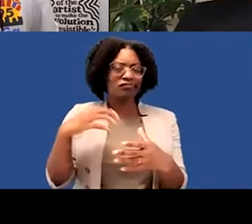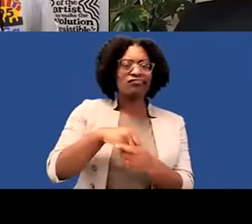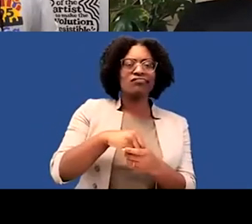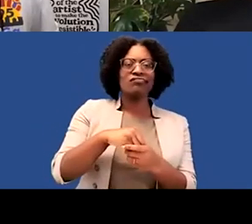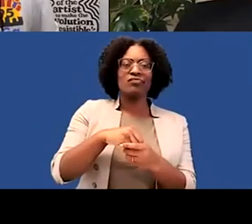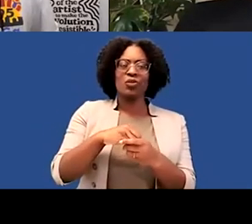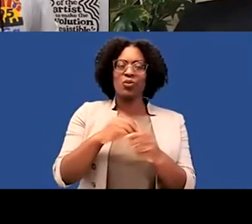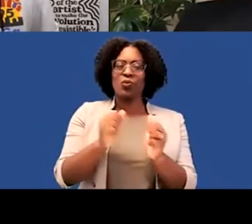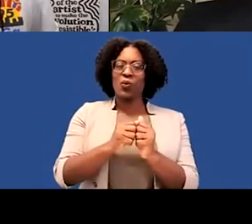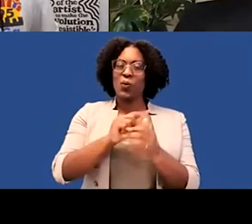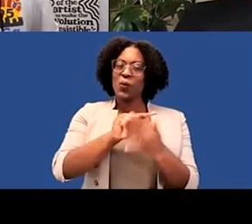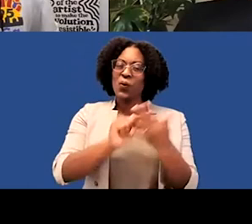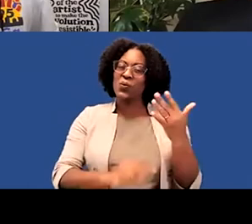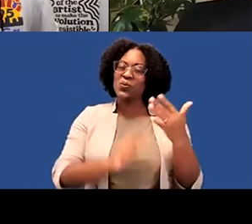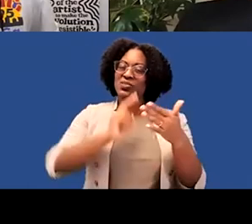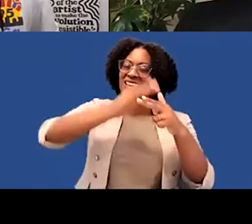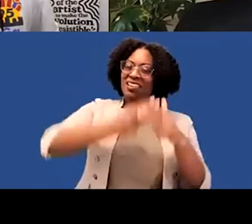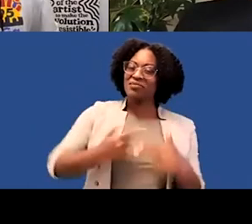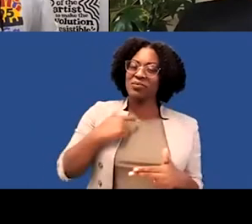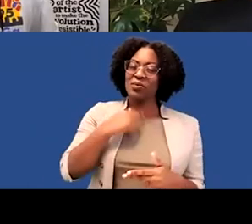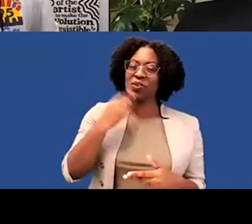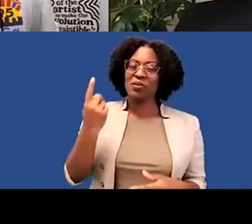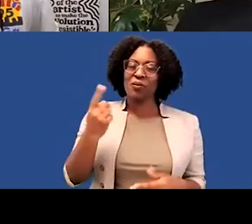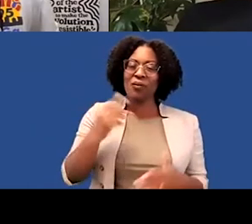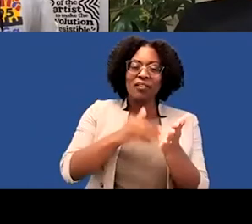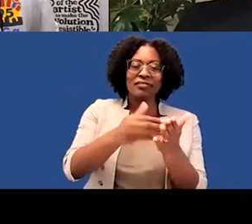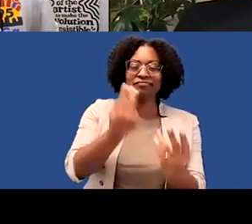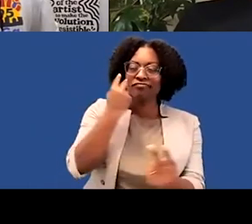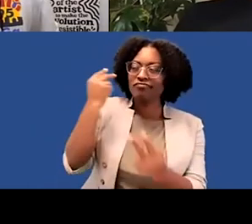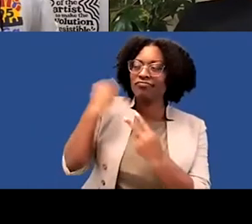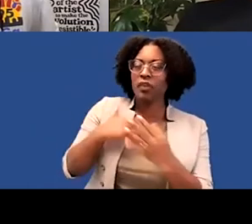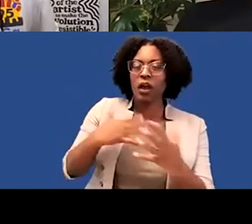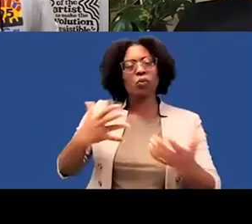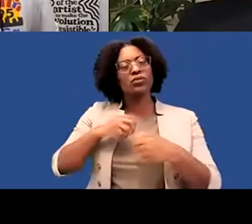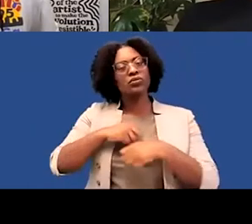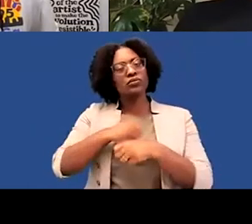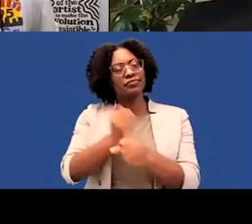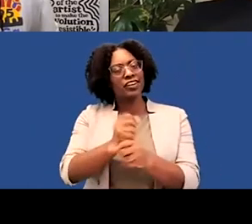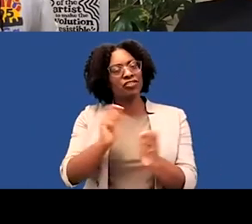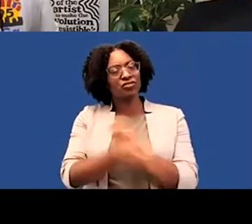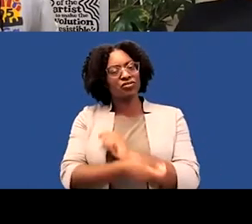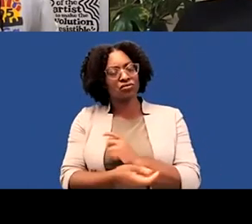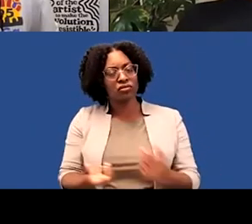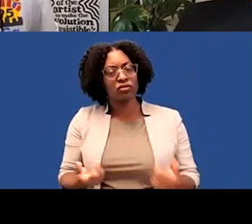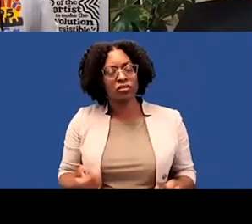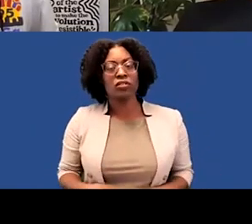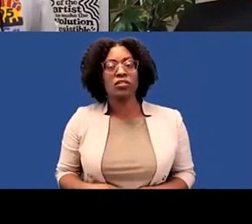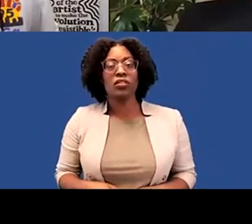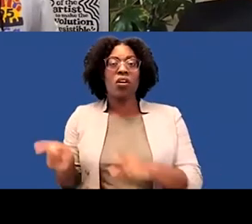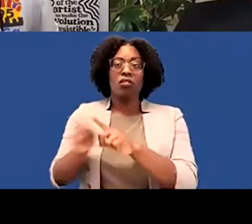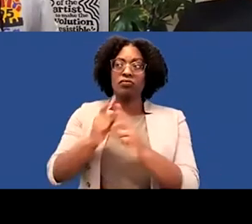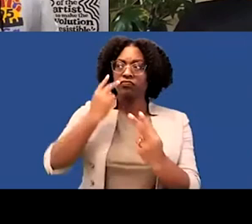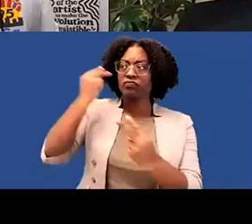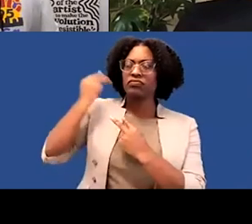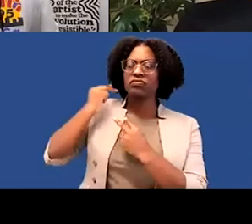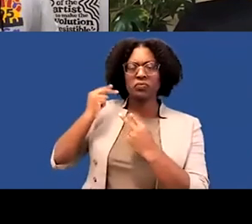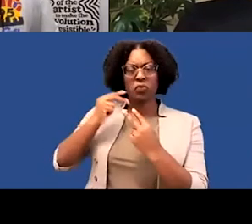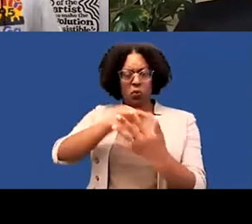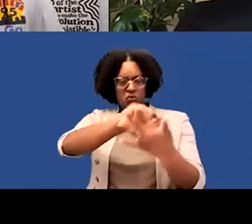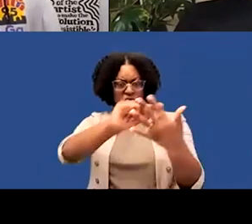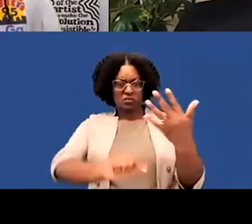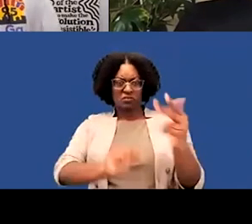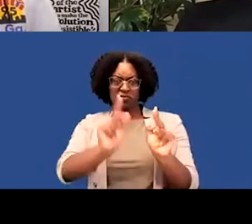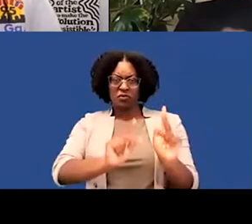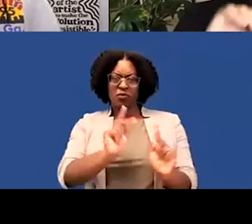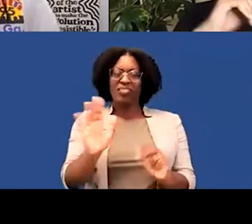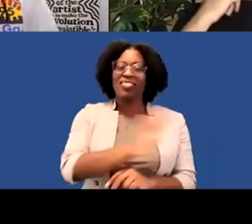at that point in time. And I think it also was for thinking about how influential those books were to me and thinking about the possibilities